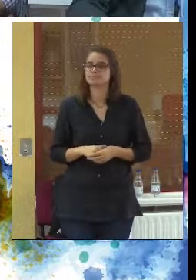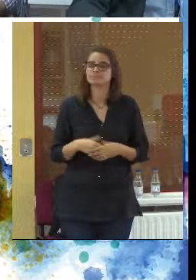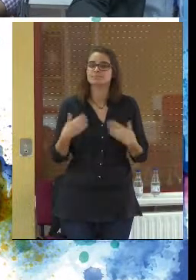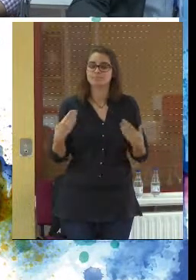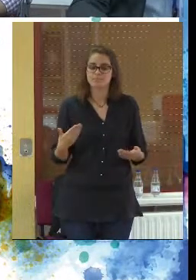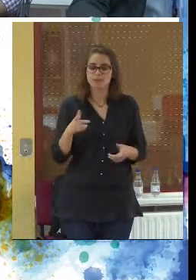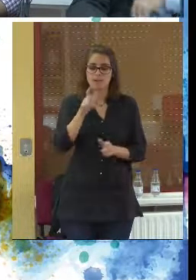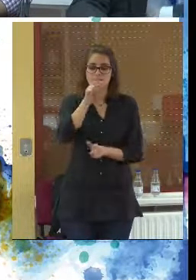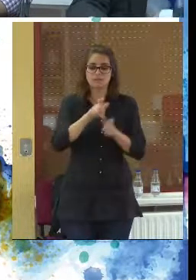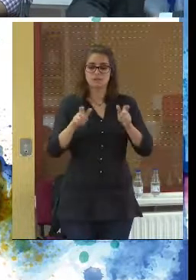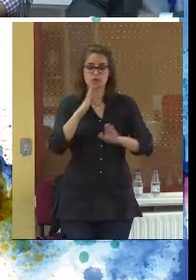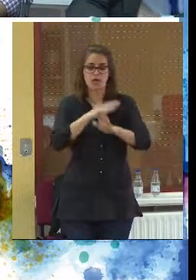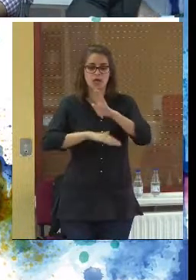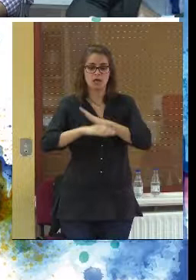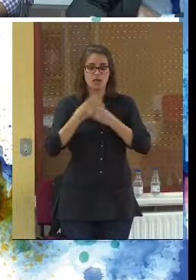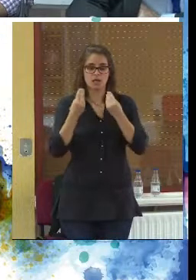How do we